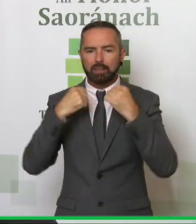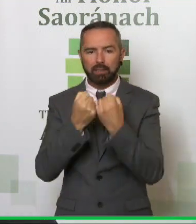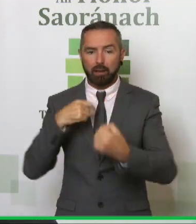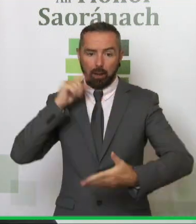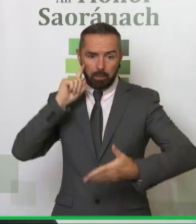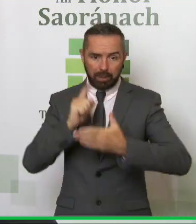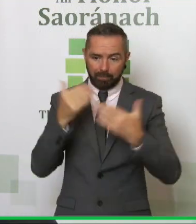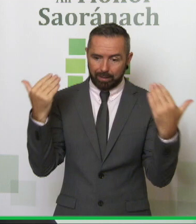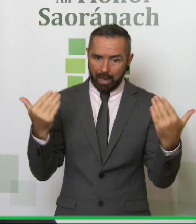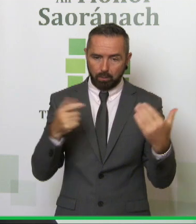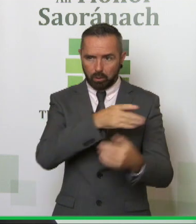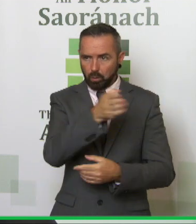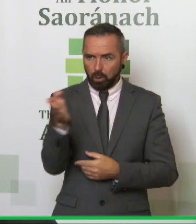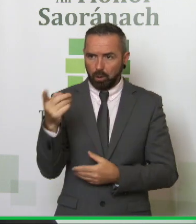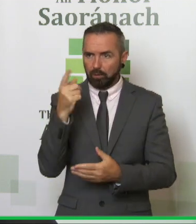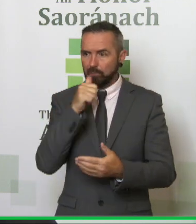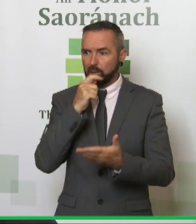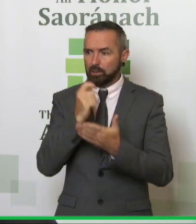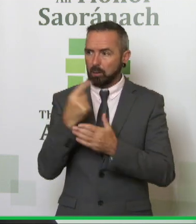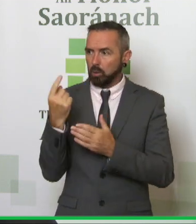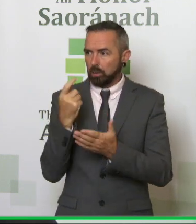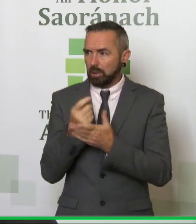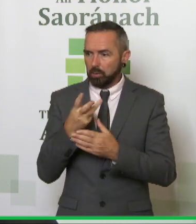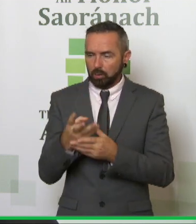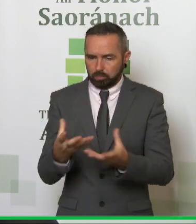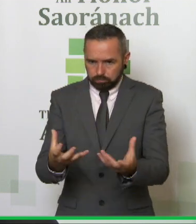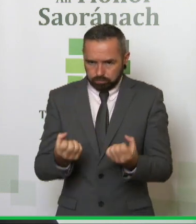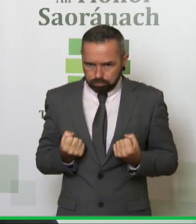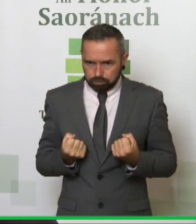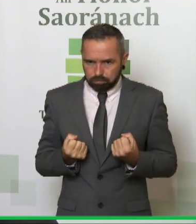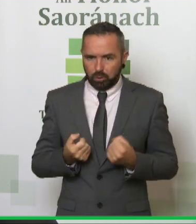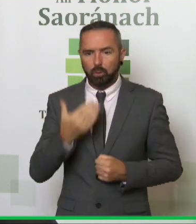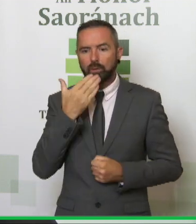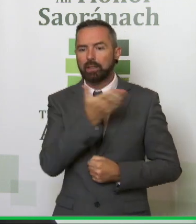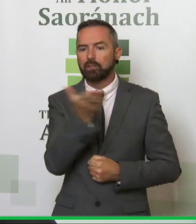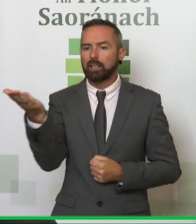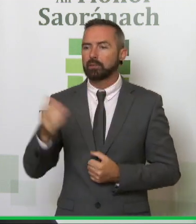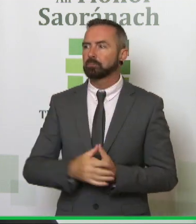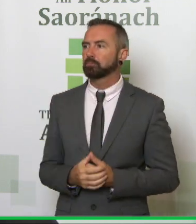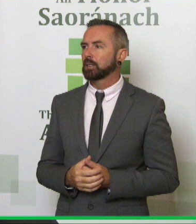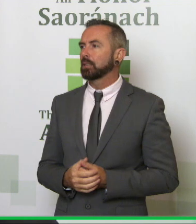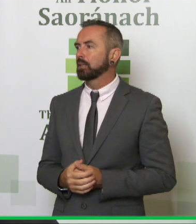is one we've all got and one that you have grasped really well. And thank you for that.